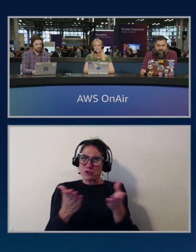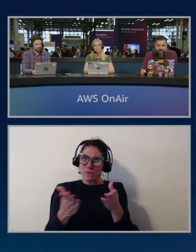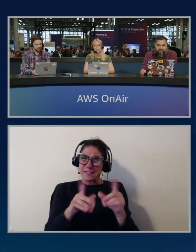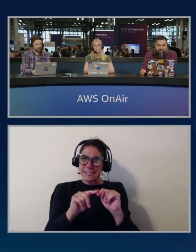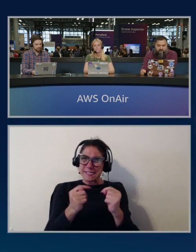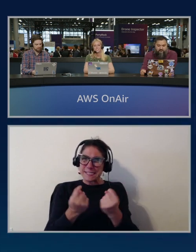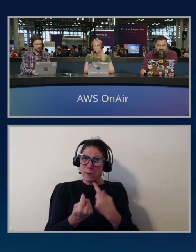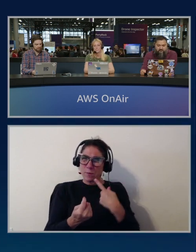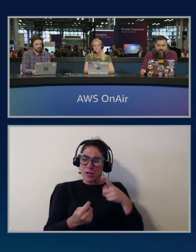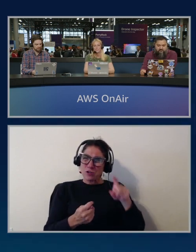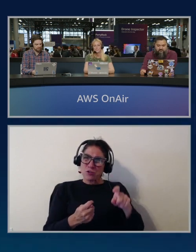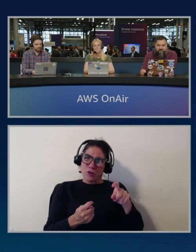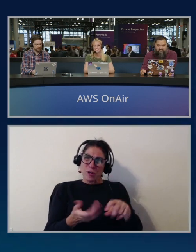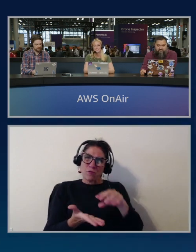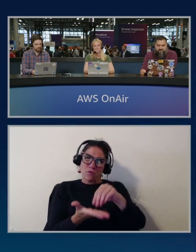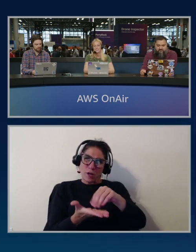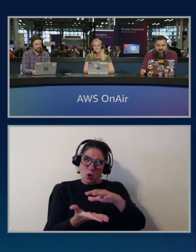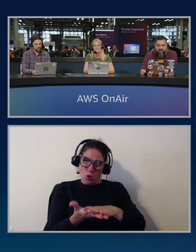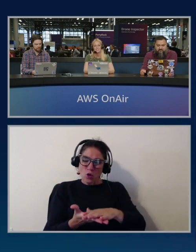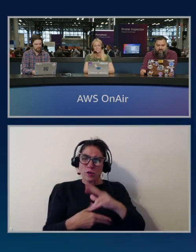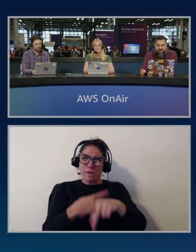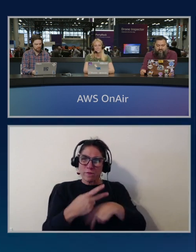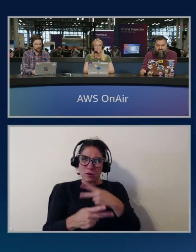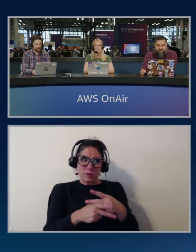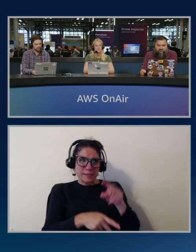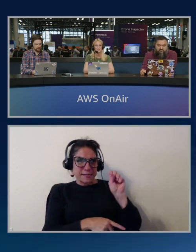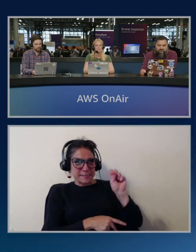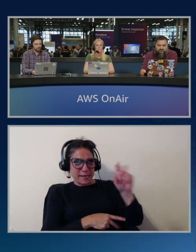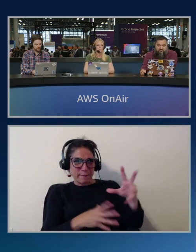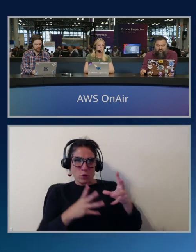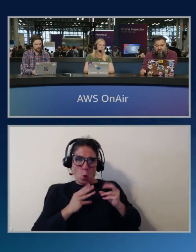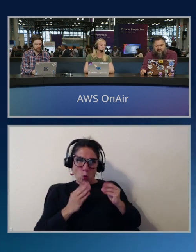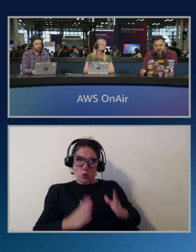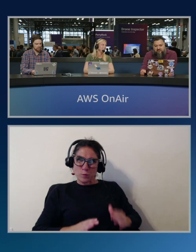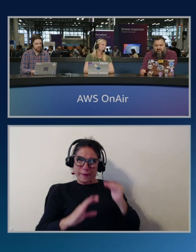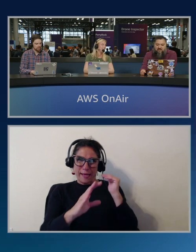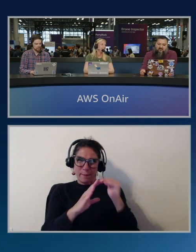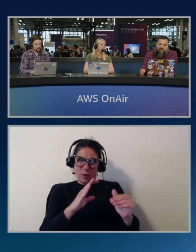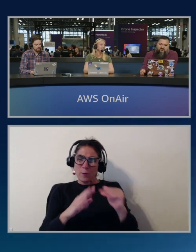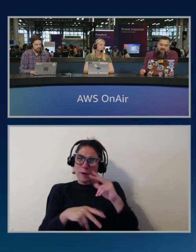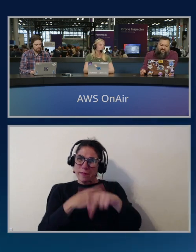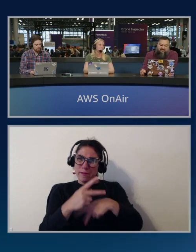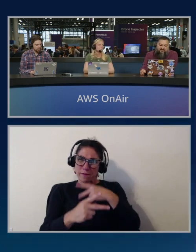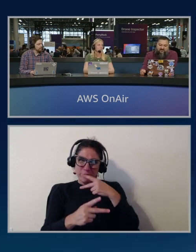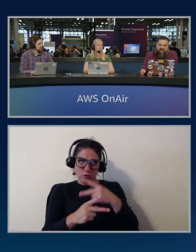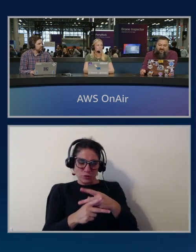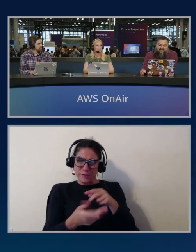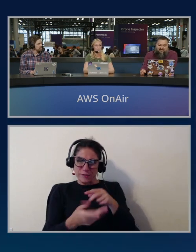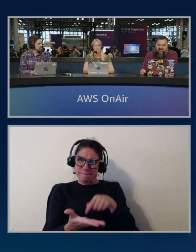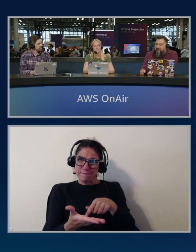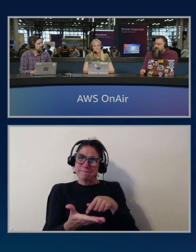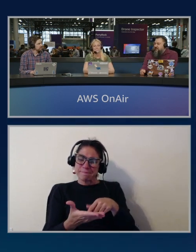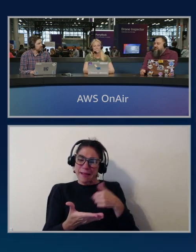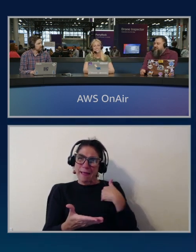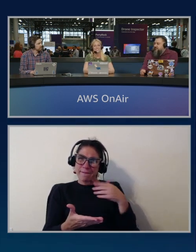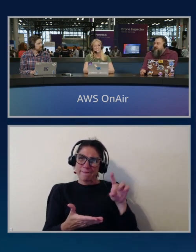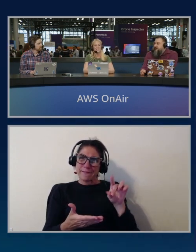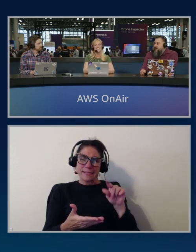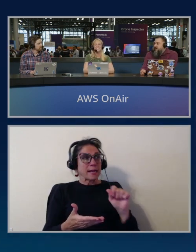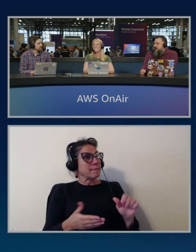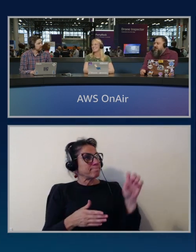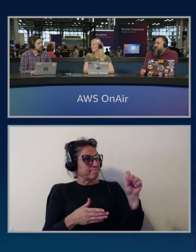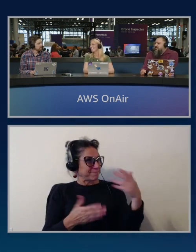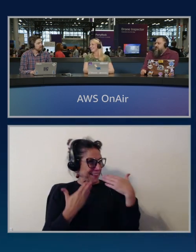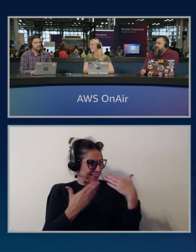should record the versions of the software and send notifications to owners via email when the versions became outdated. Yes, that's exactly it. Thank you for